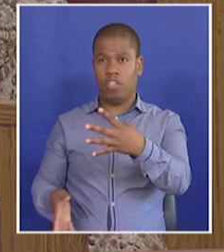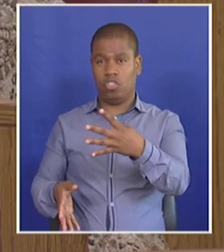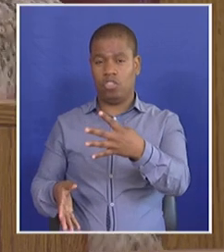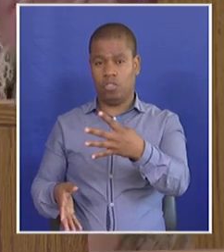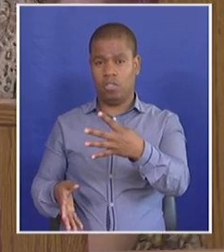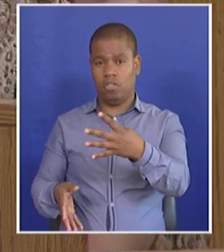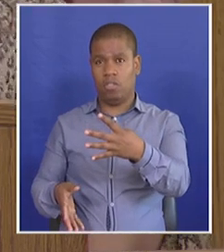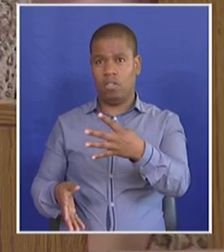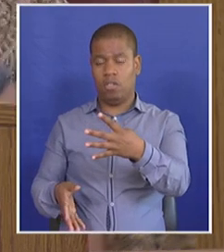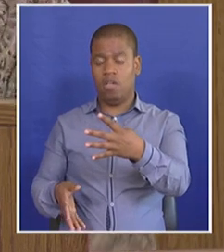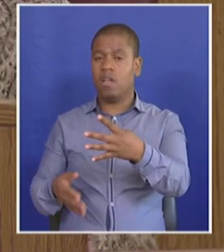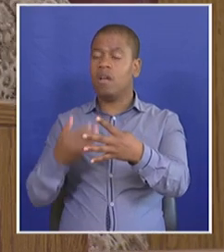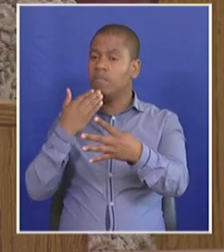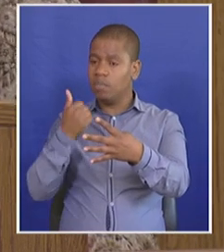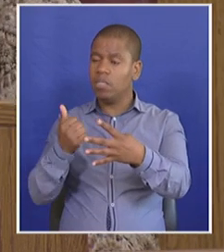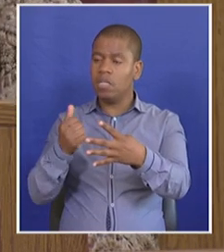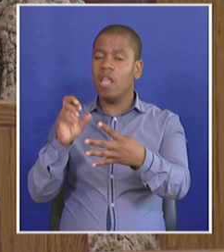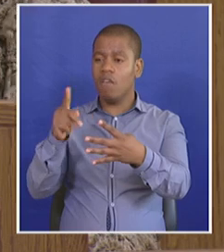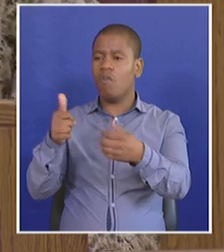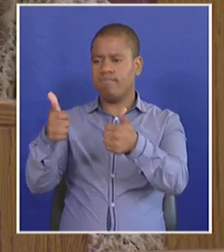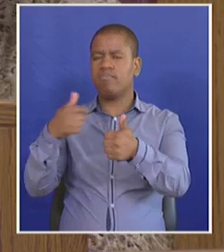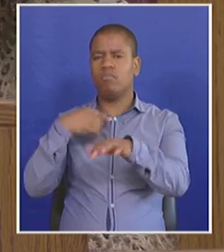If you are covered, it will go to you.